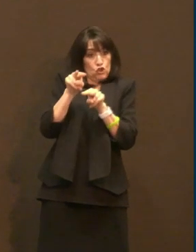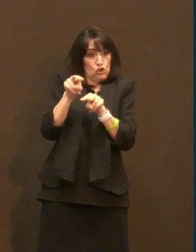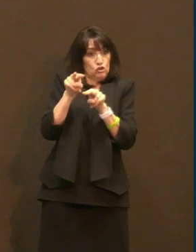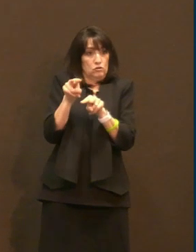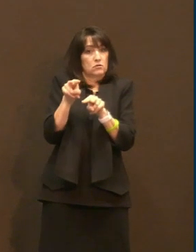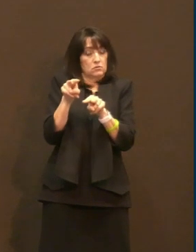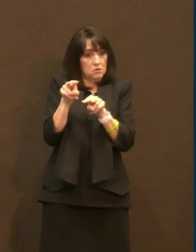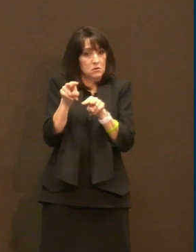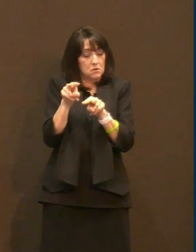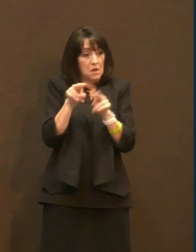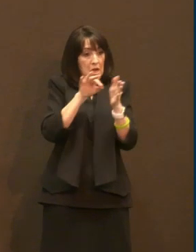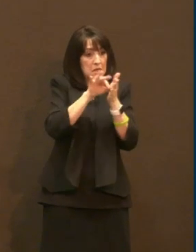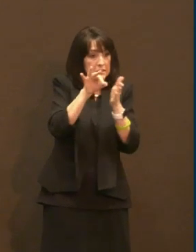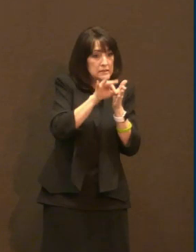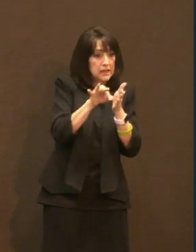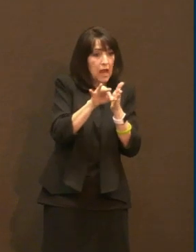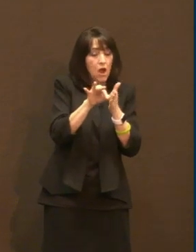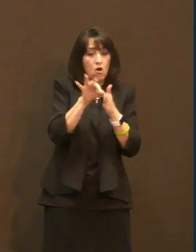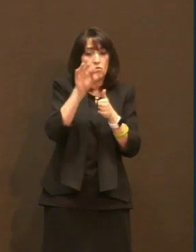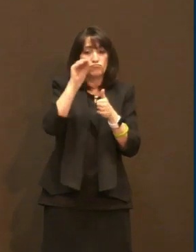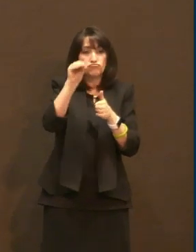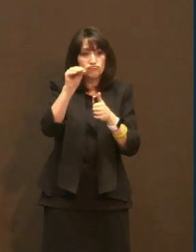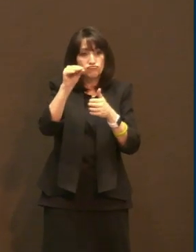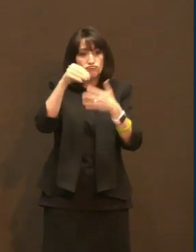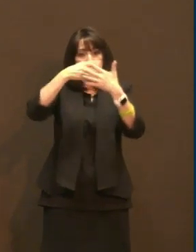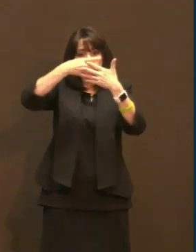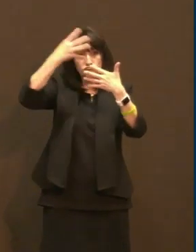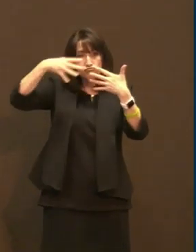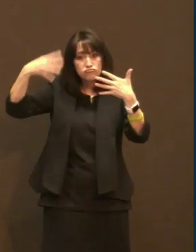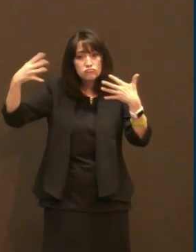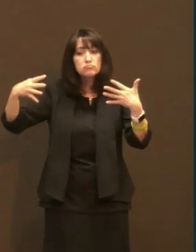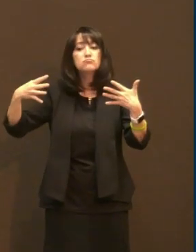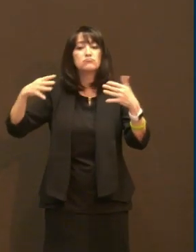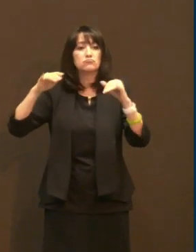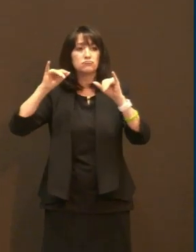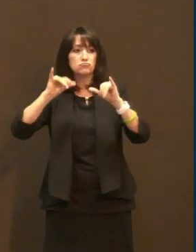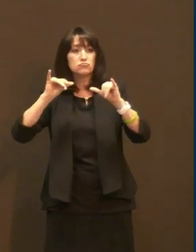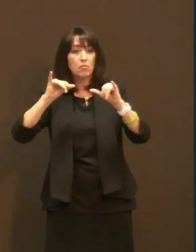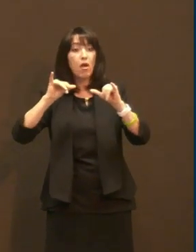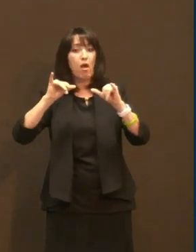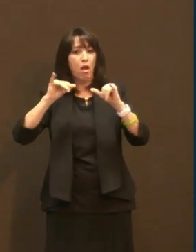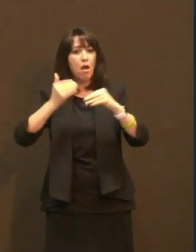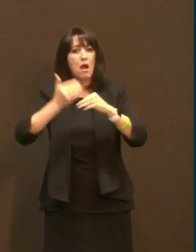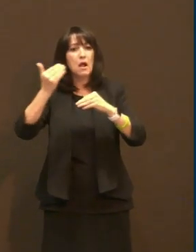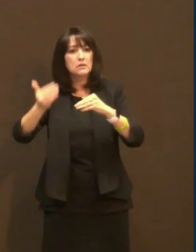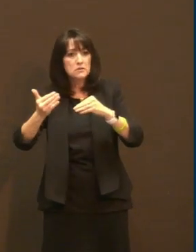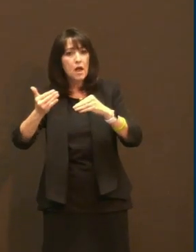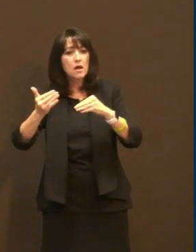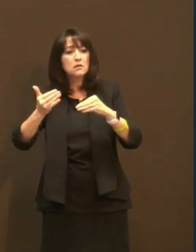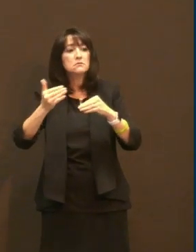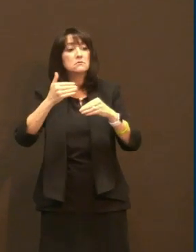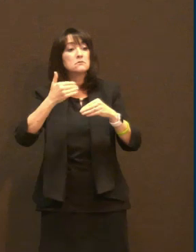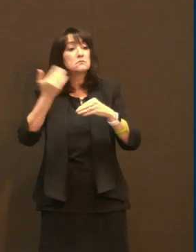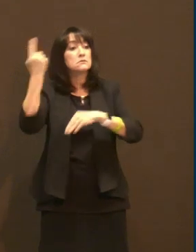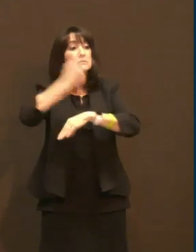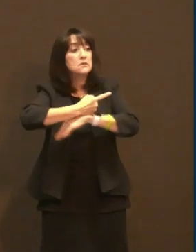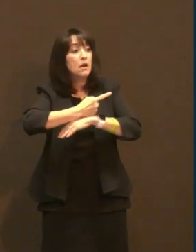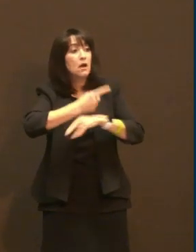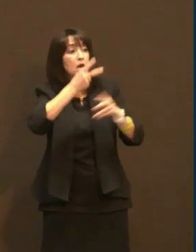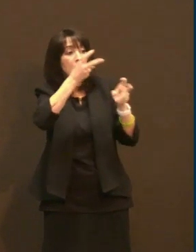as we move towards thinking about reopening, as we think about a comfort level. One of the criteria is that you have